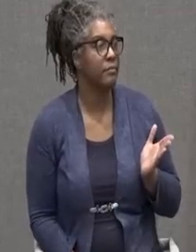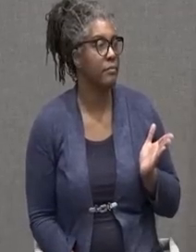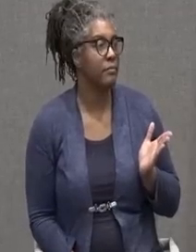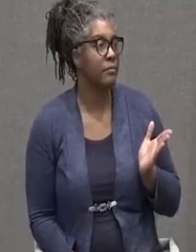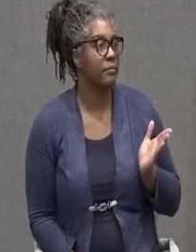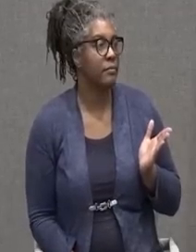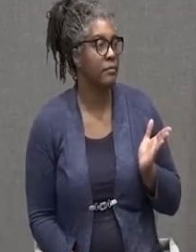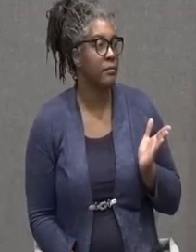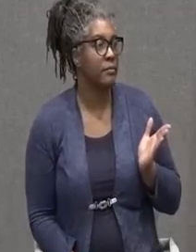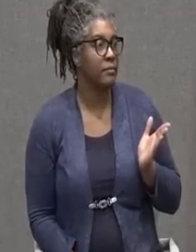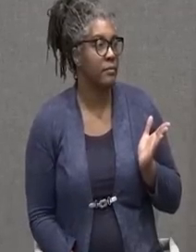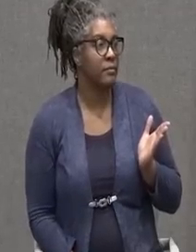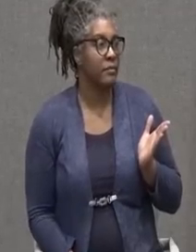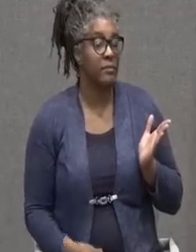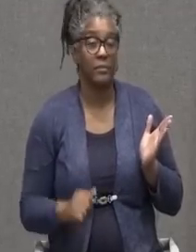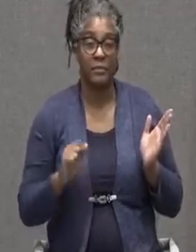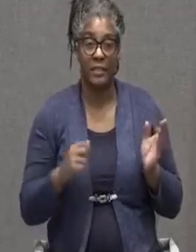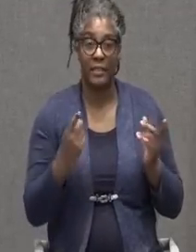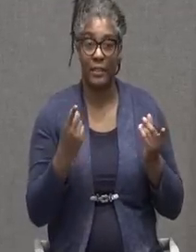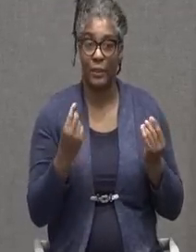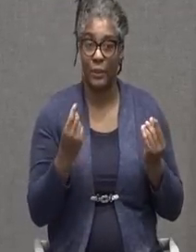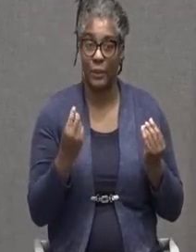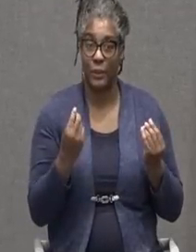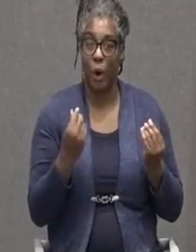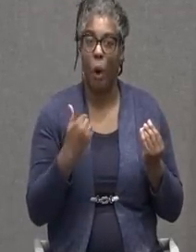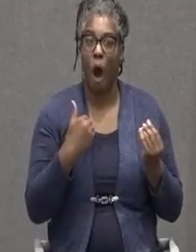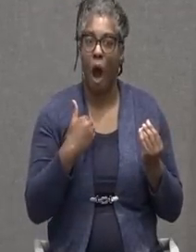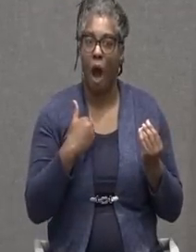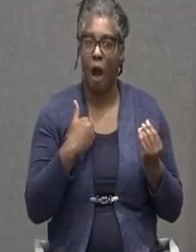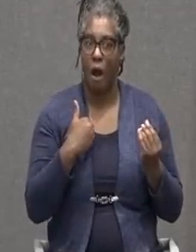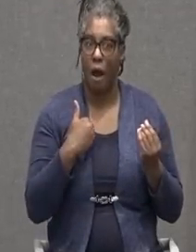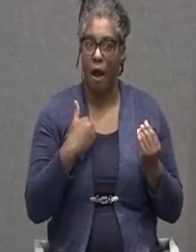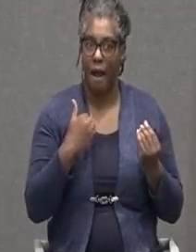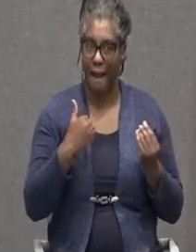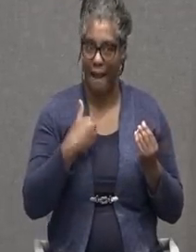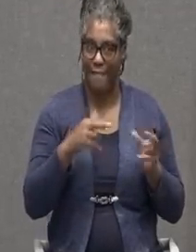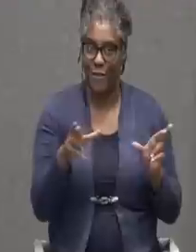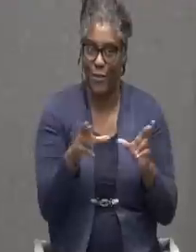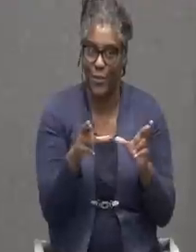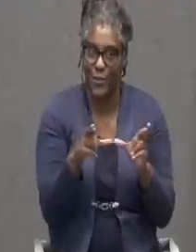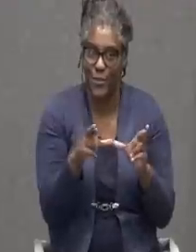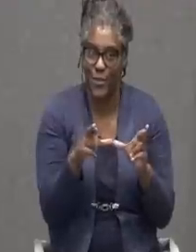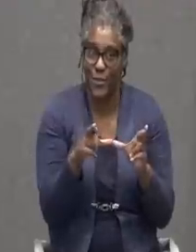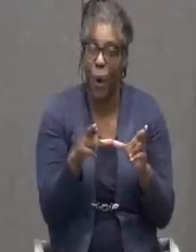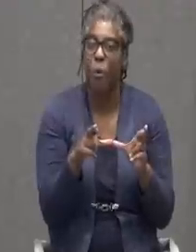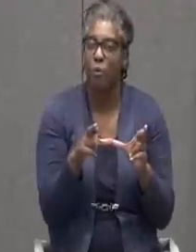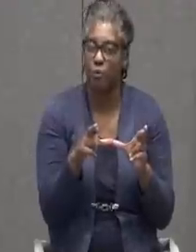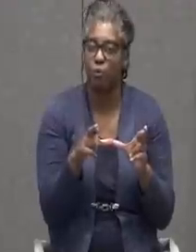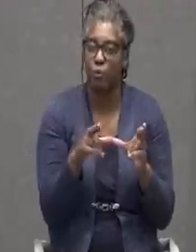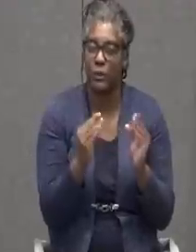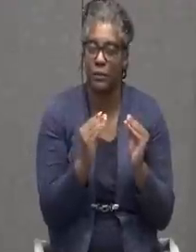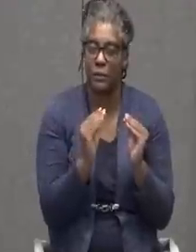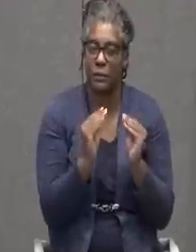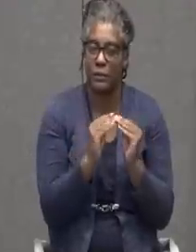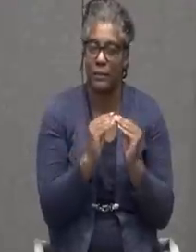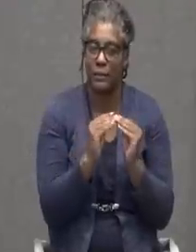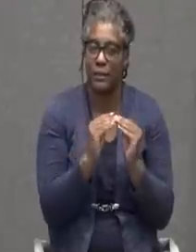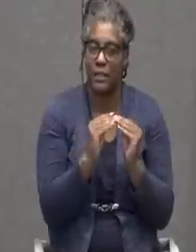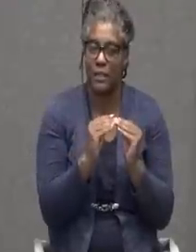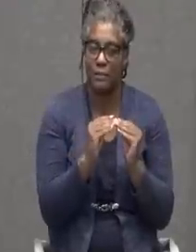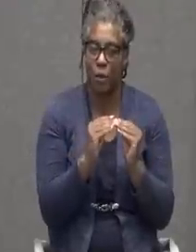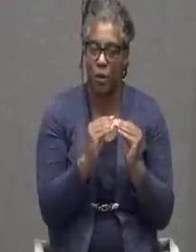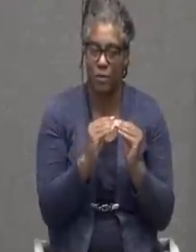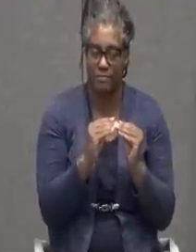oh, I have this ruler. It's a little bit more stiff. What I can do is I